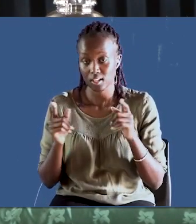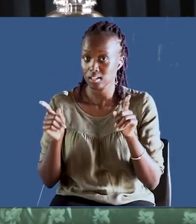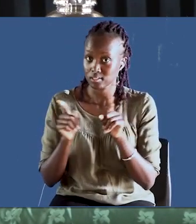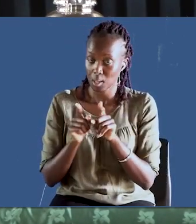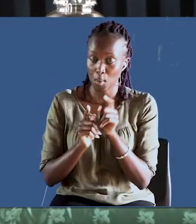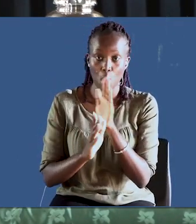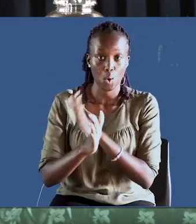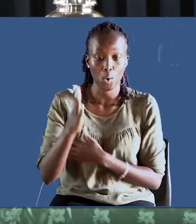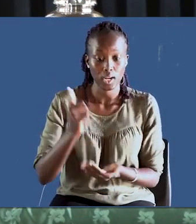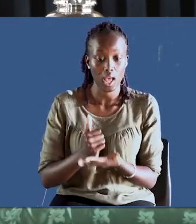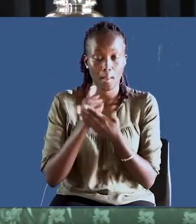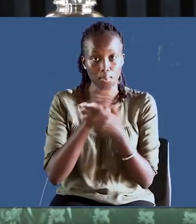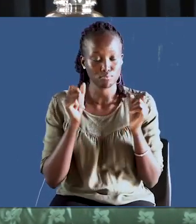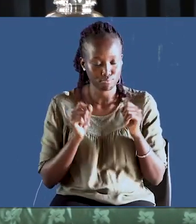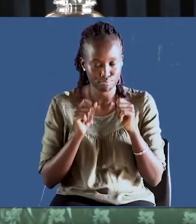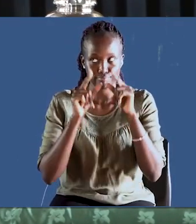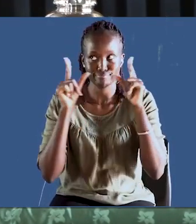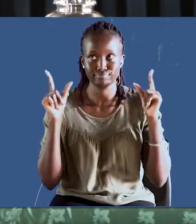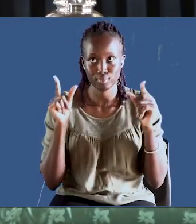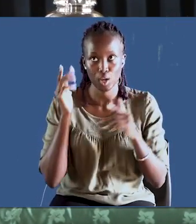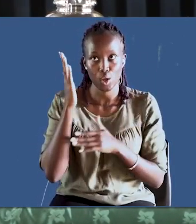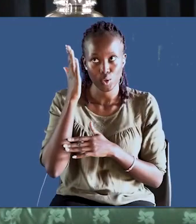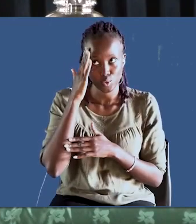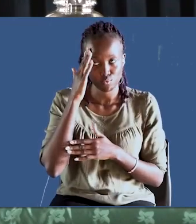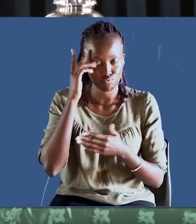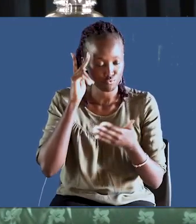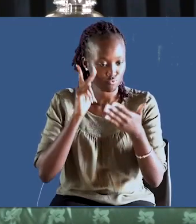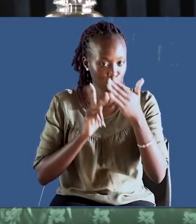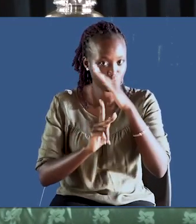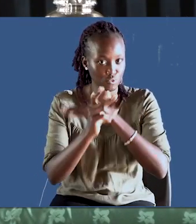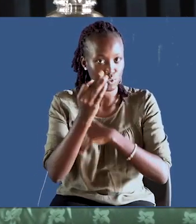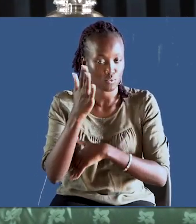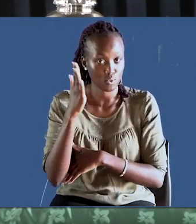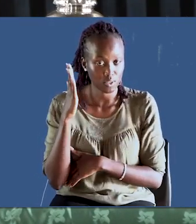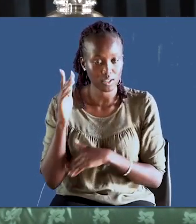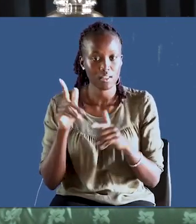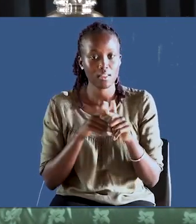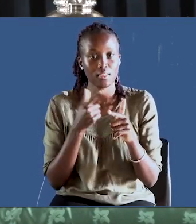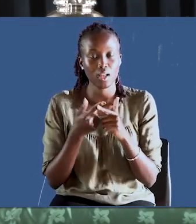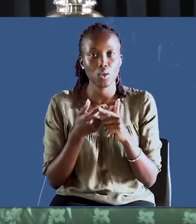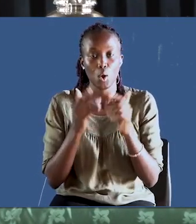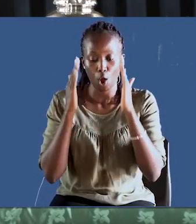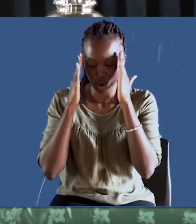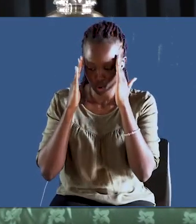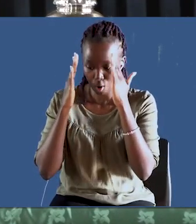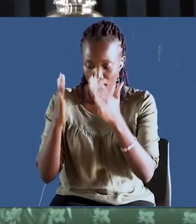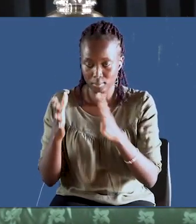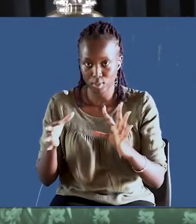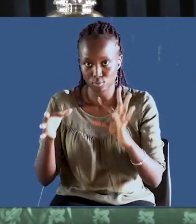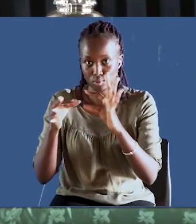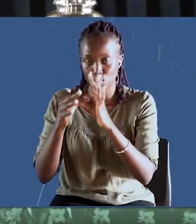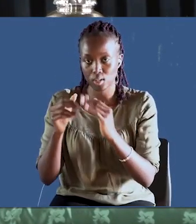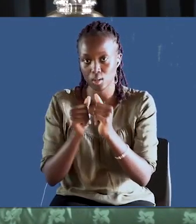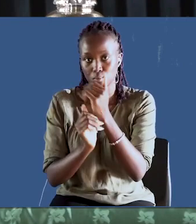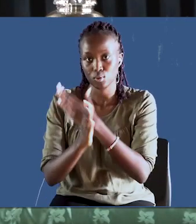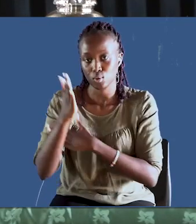then open your eyes to behold the vision of who he is, and that will drive your commitment to walk with him